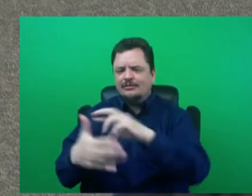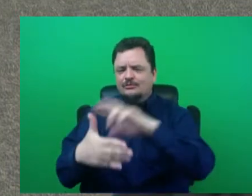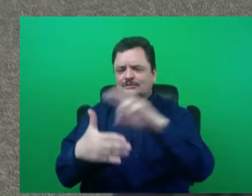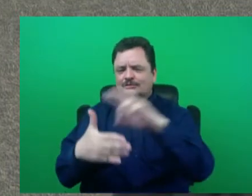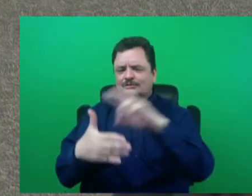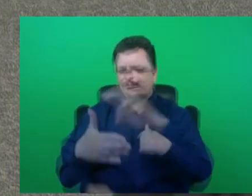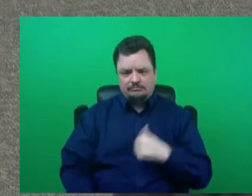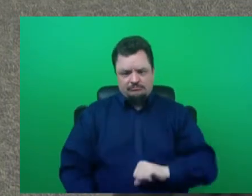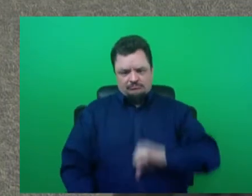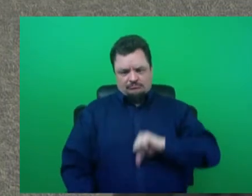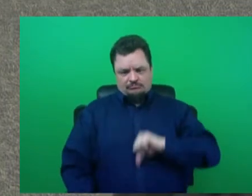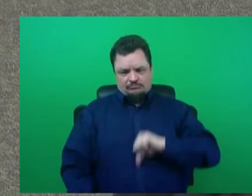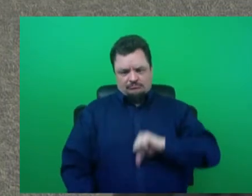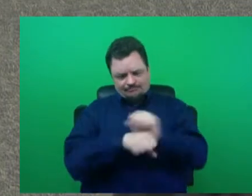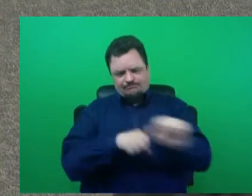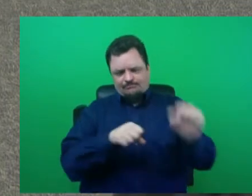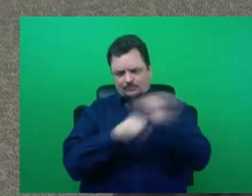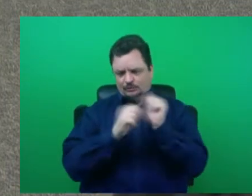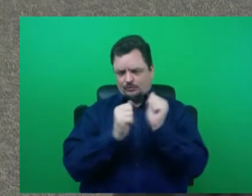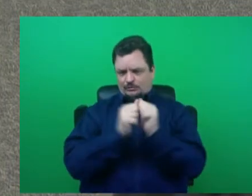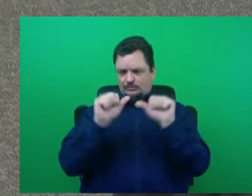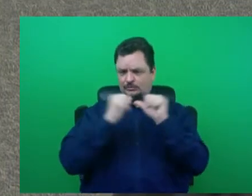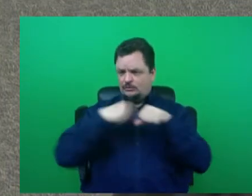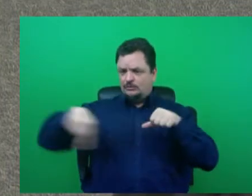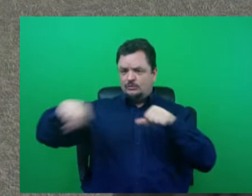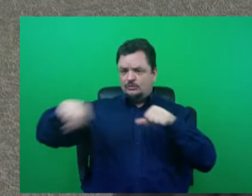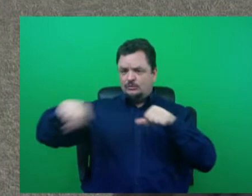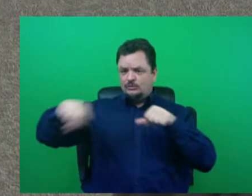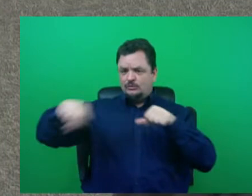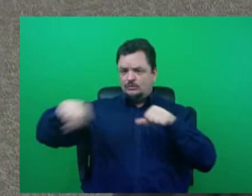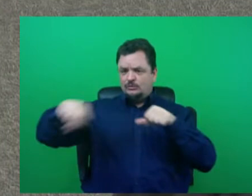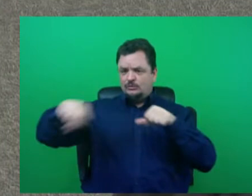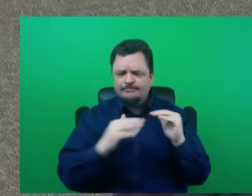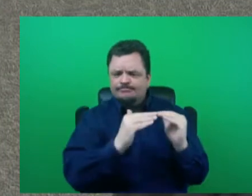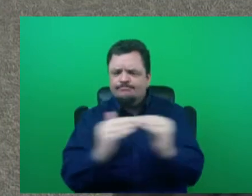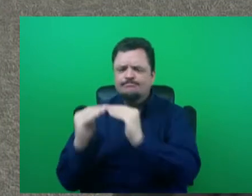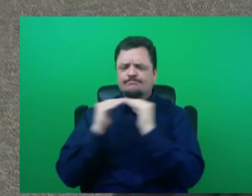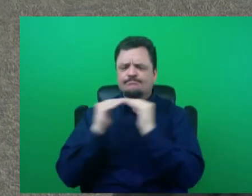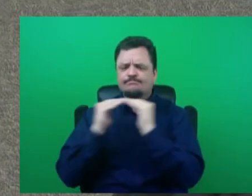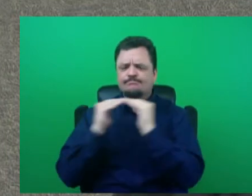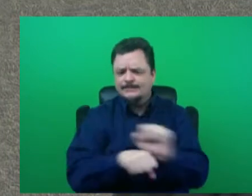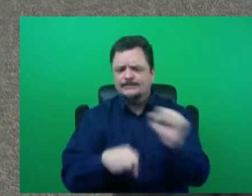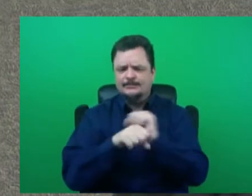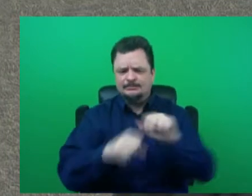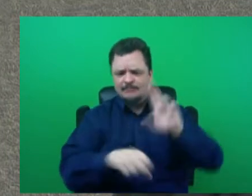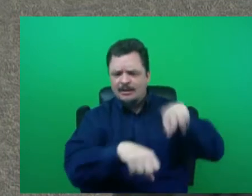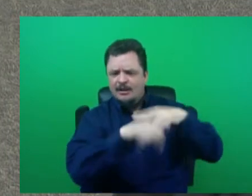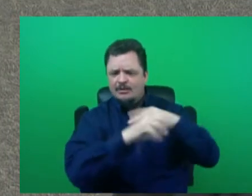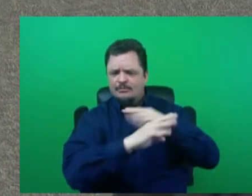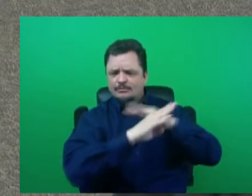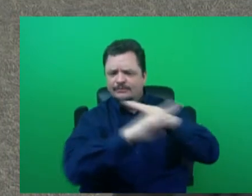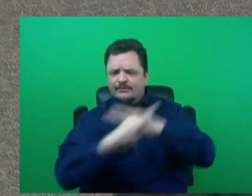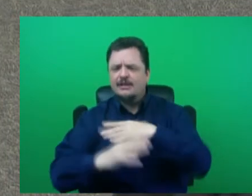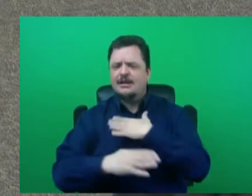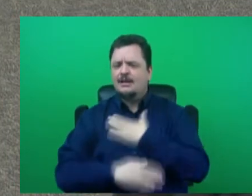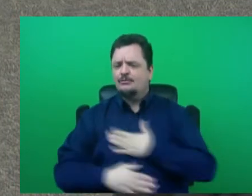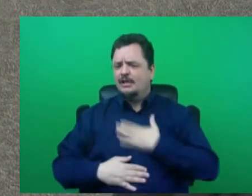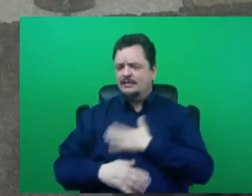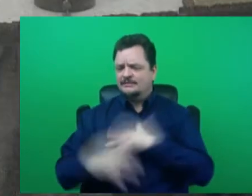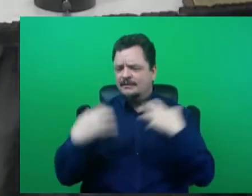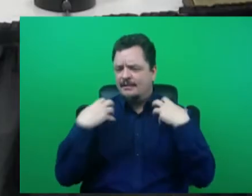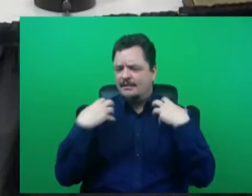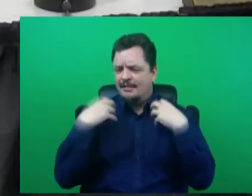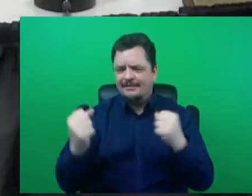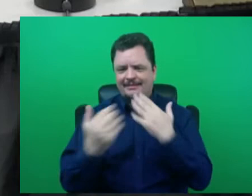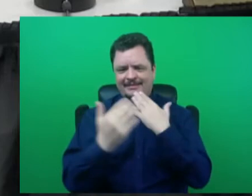promotes equity, prioritizes prevention, and appreciates health. Thank you again for this very special recognition.